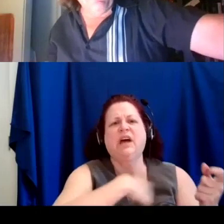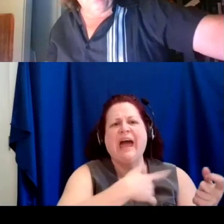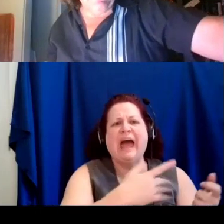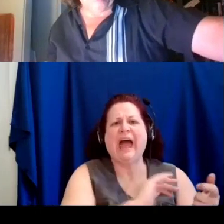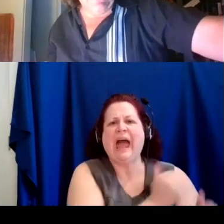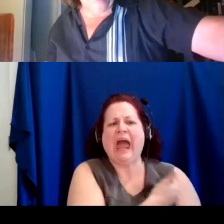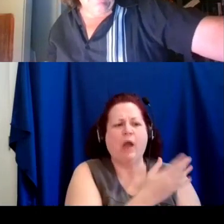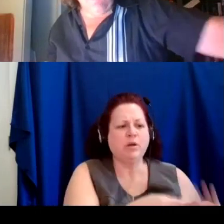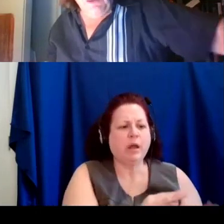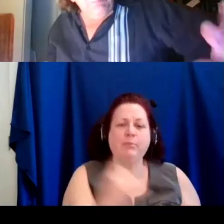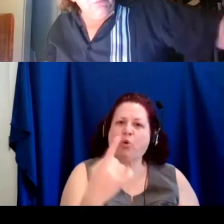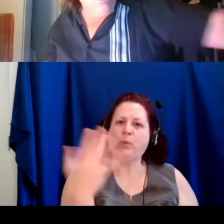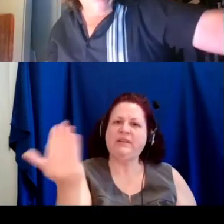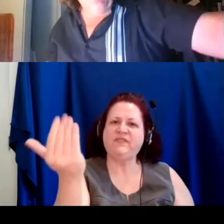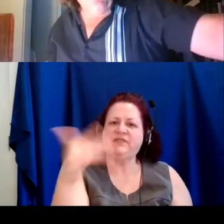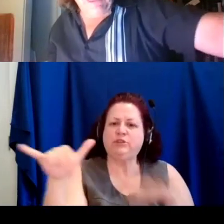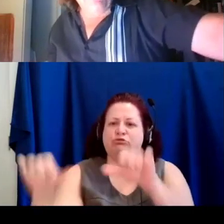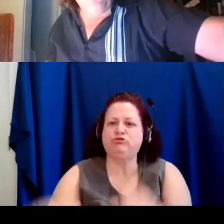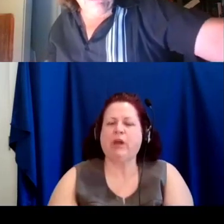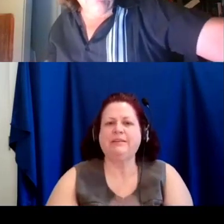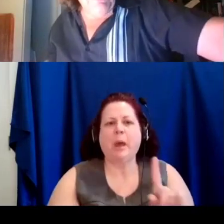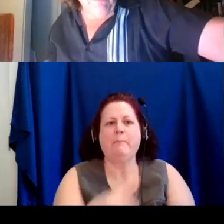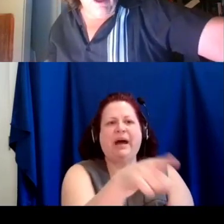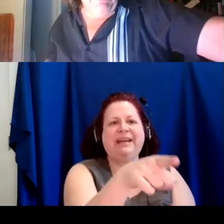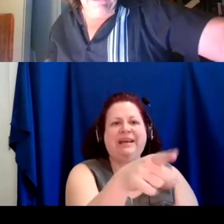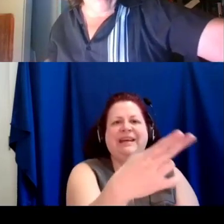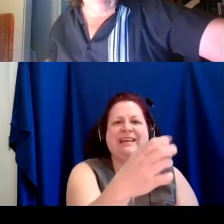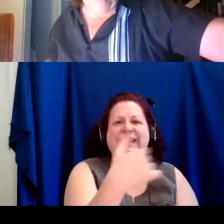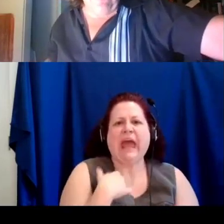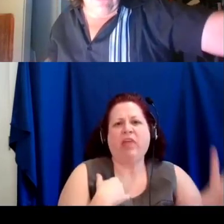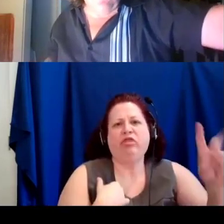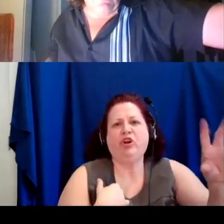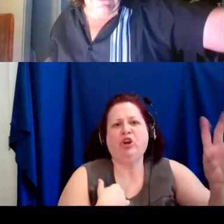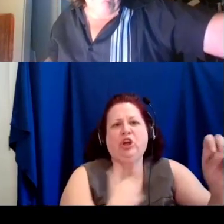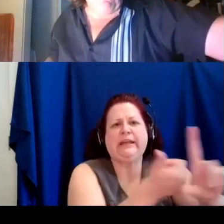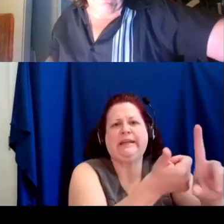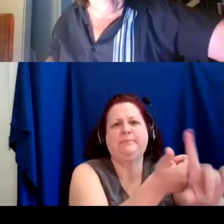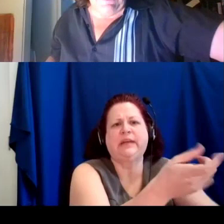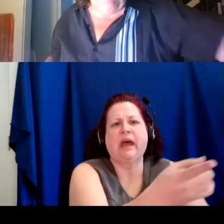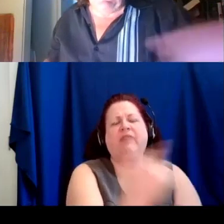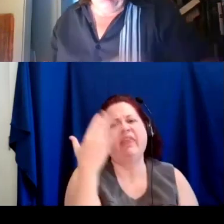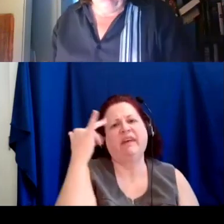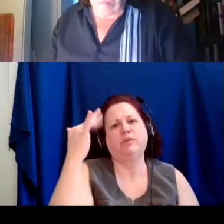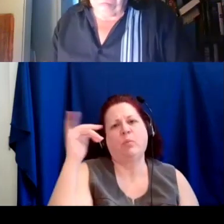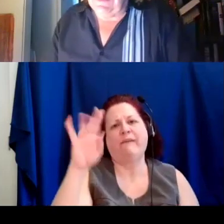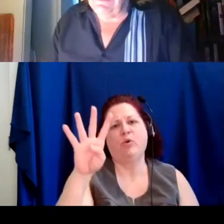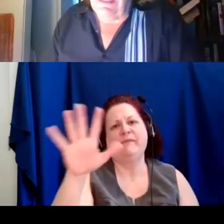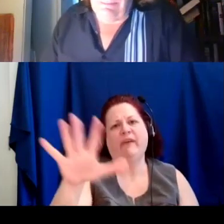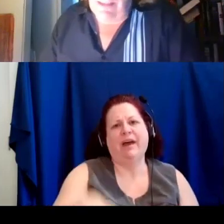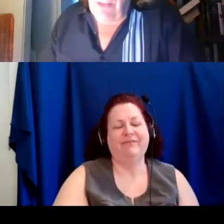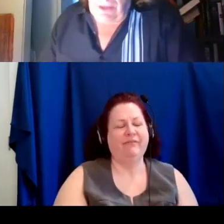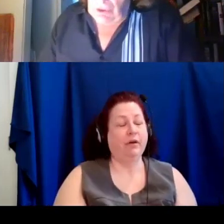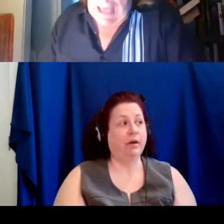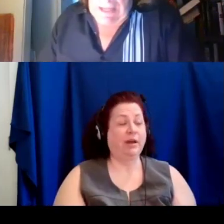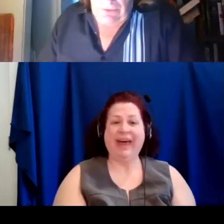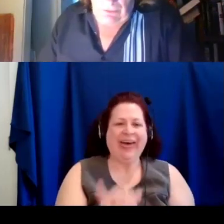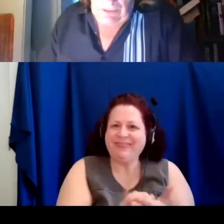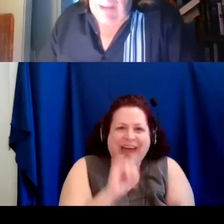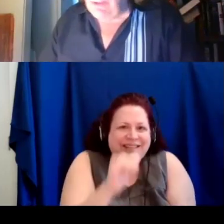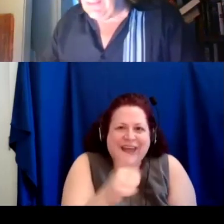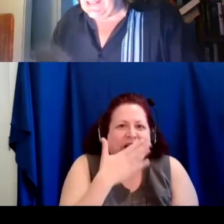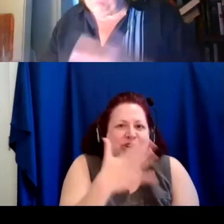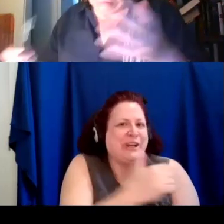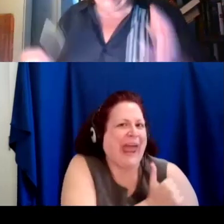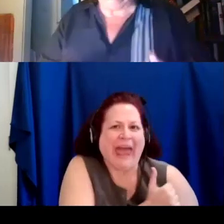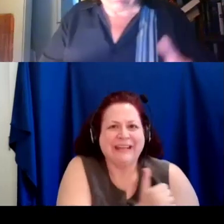15 restraints last month, but Walter Nunes had 30 of them all by himself. So that's why we have 45. Well, that's not a good attitude. And